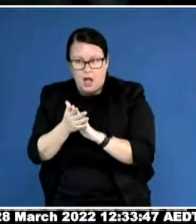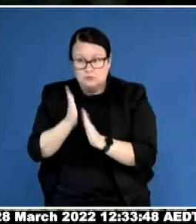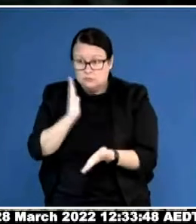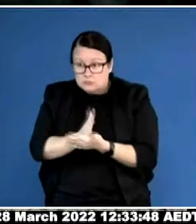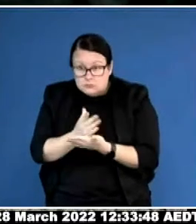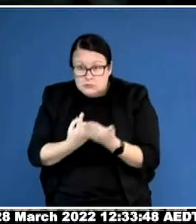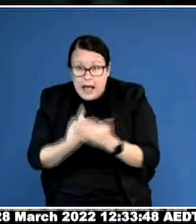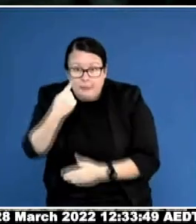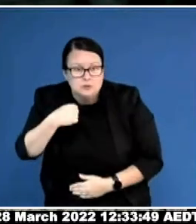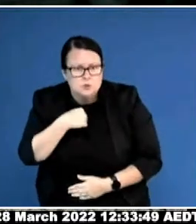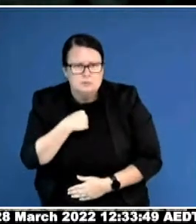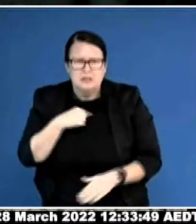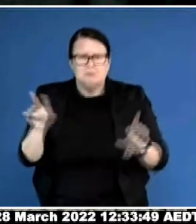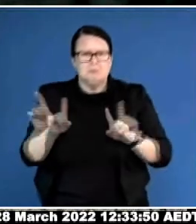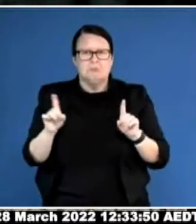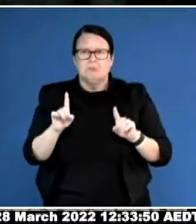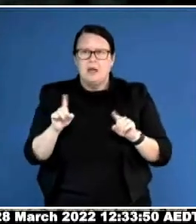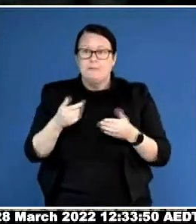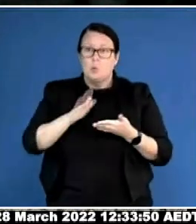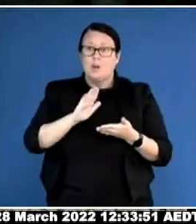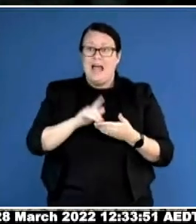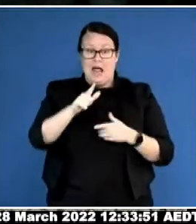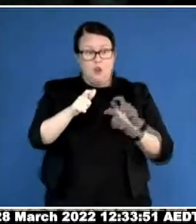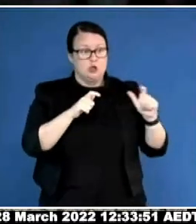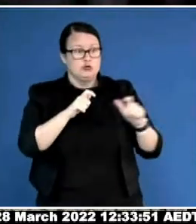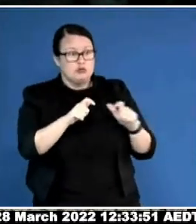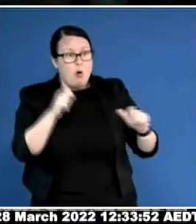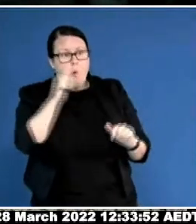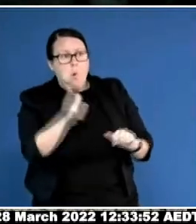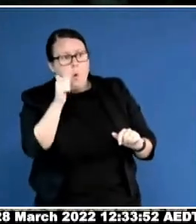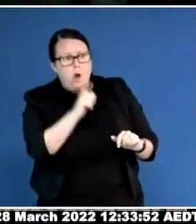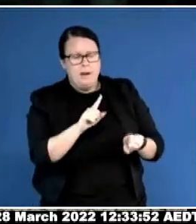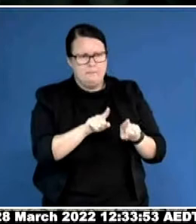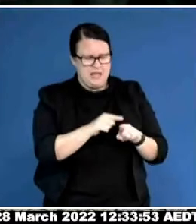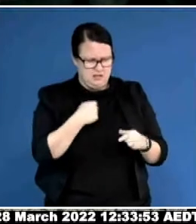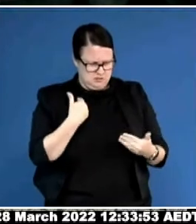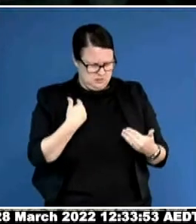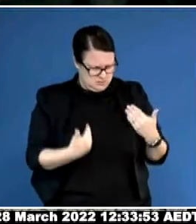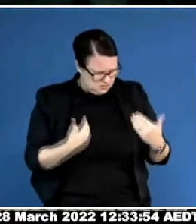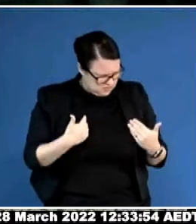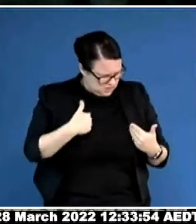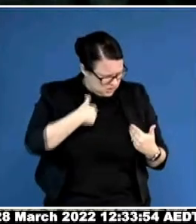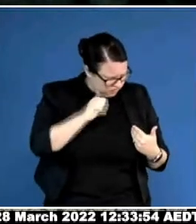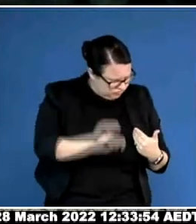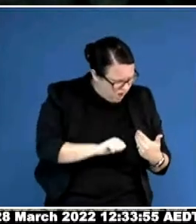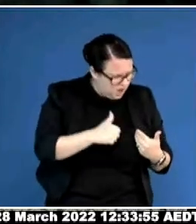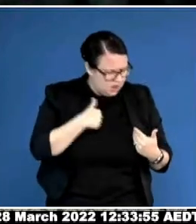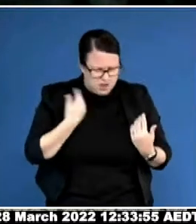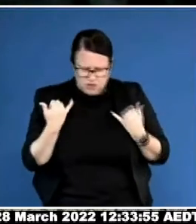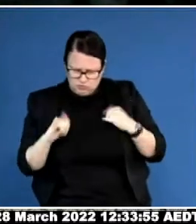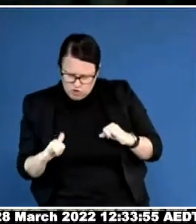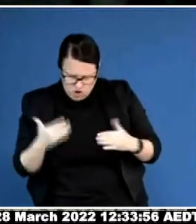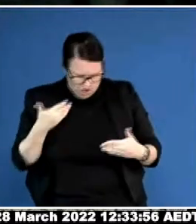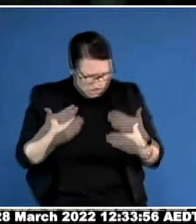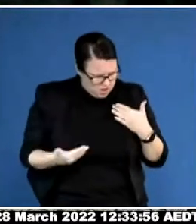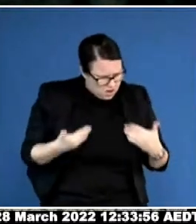Because the way in which the control can occur can really cause you to doubt whether you see in front of you what's actually happening. Is that what you